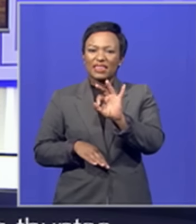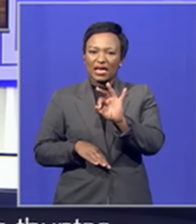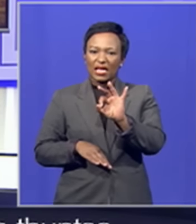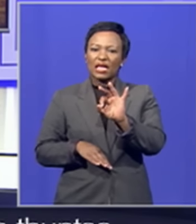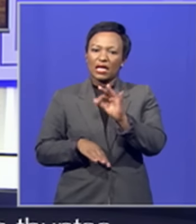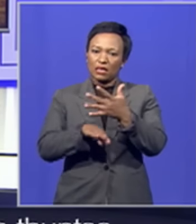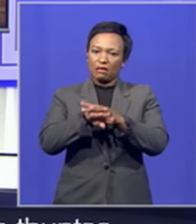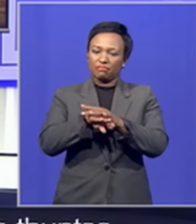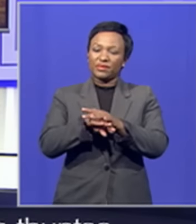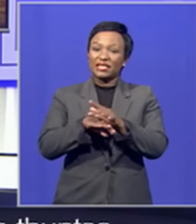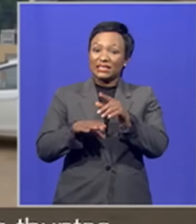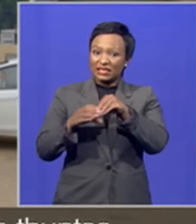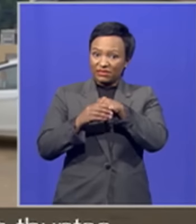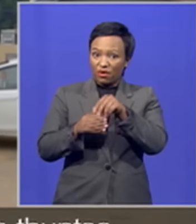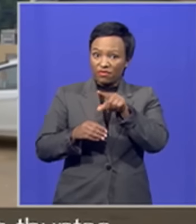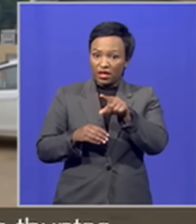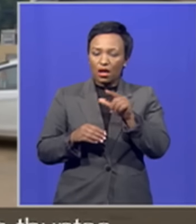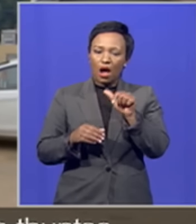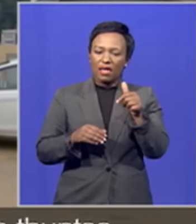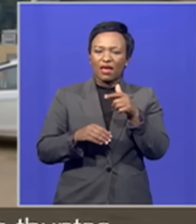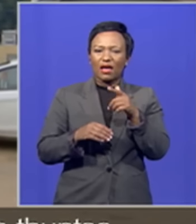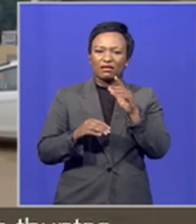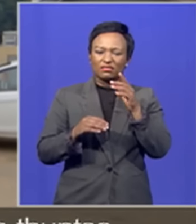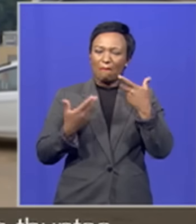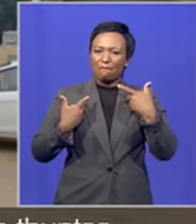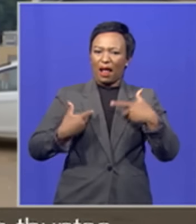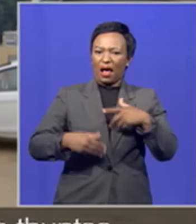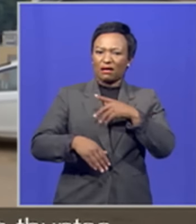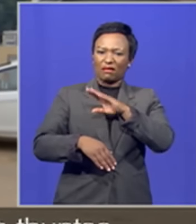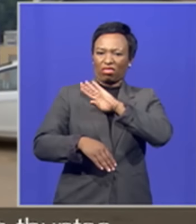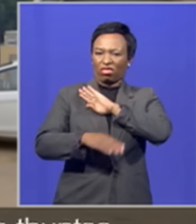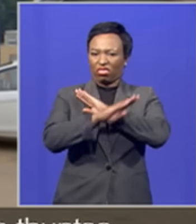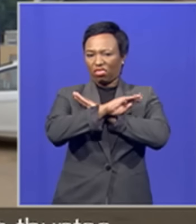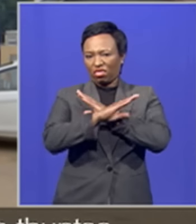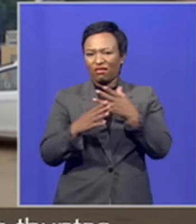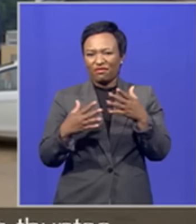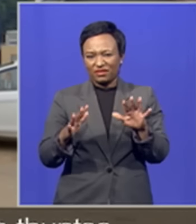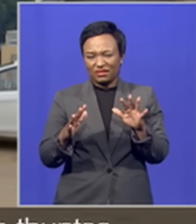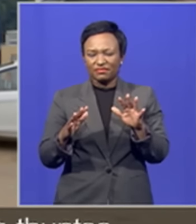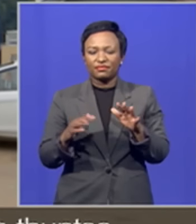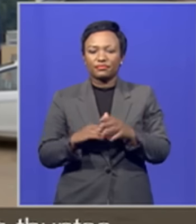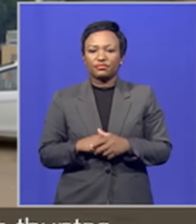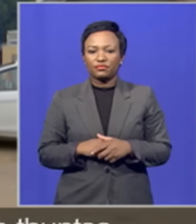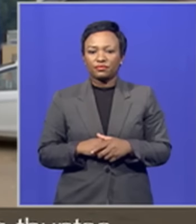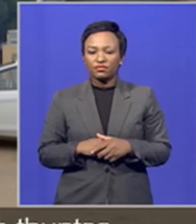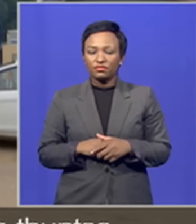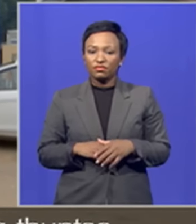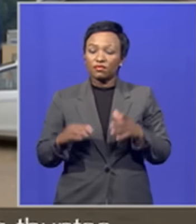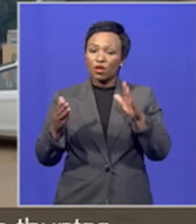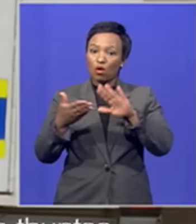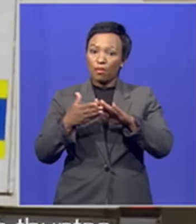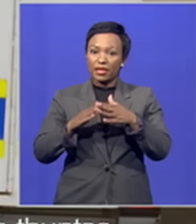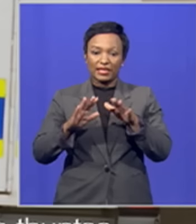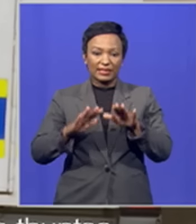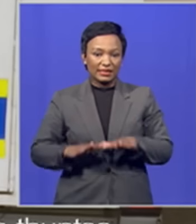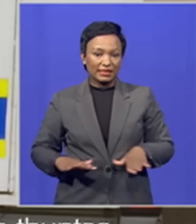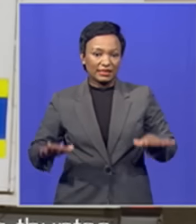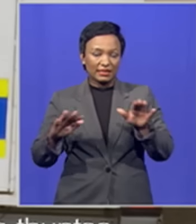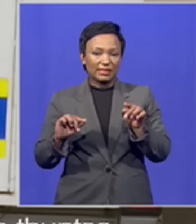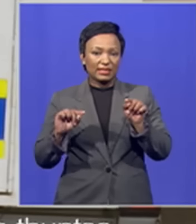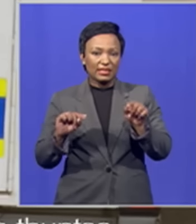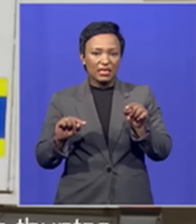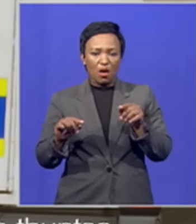gobetse. Baagi ba Reiger Park ba neseditse pula go okediwa ga sepodisi kwa kgaolong ya bone go latela go thuntsiwa